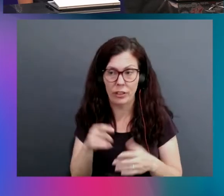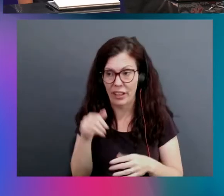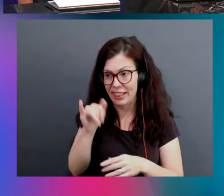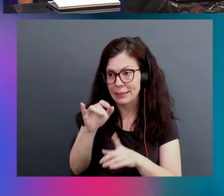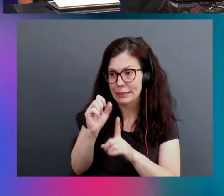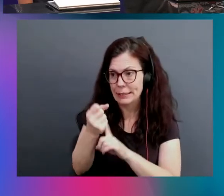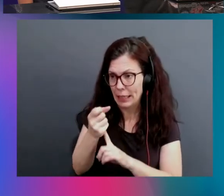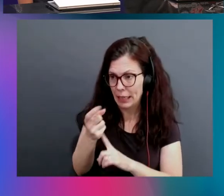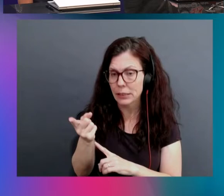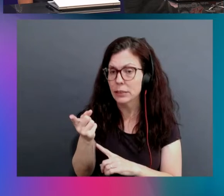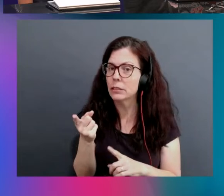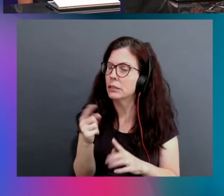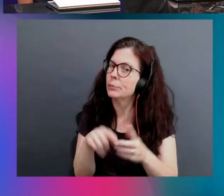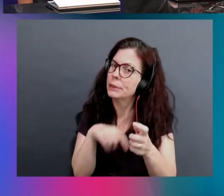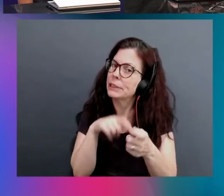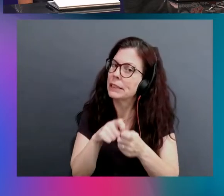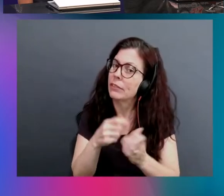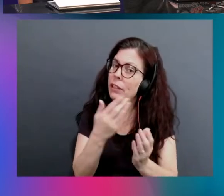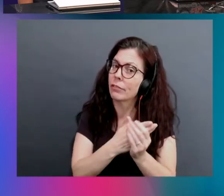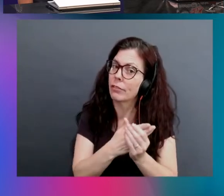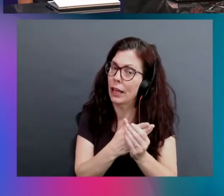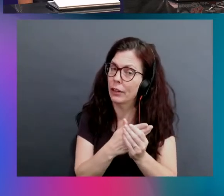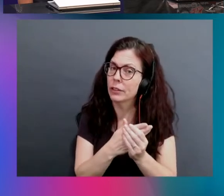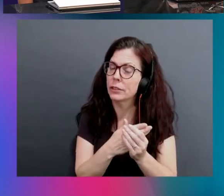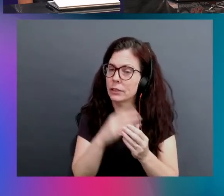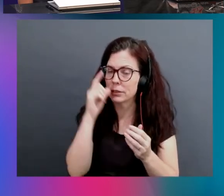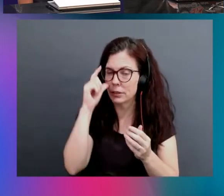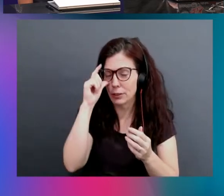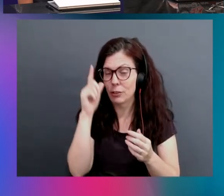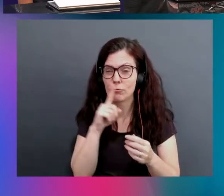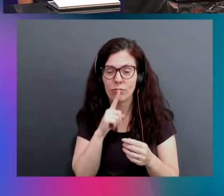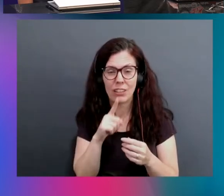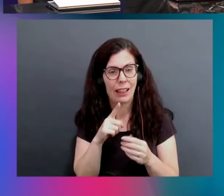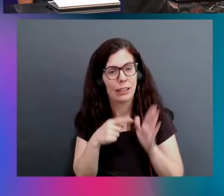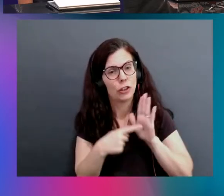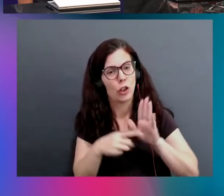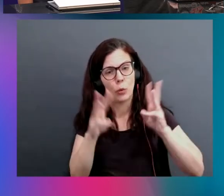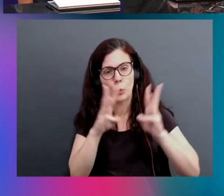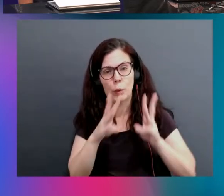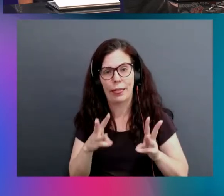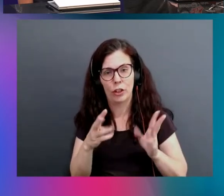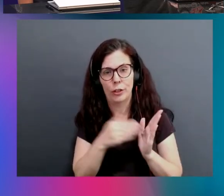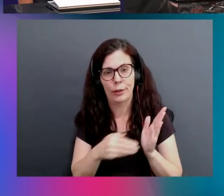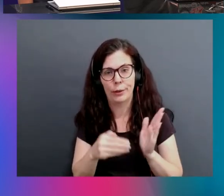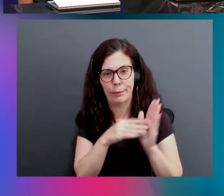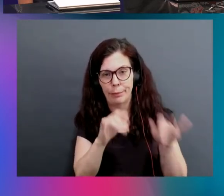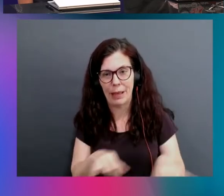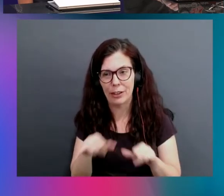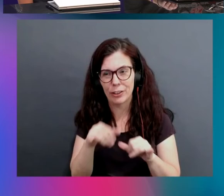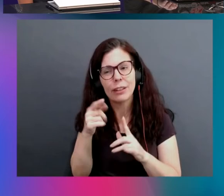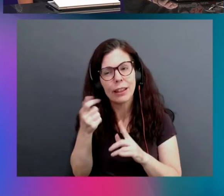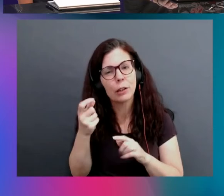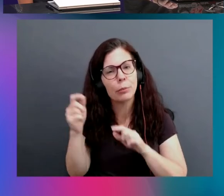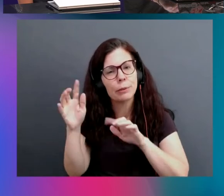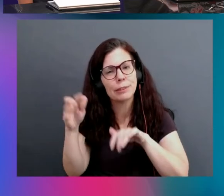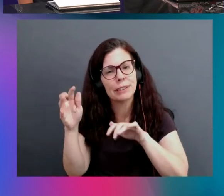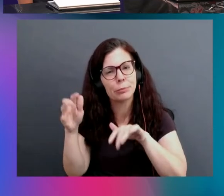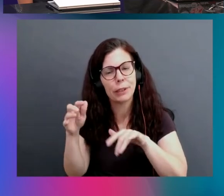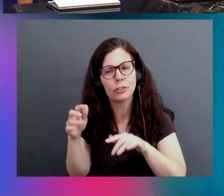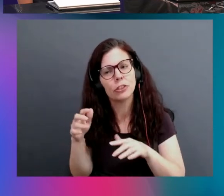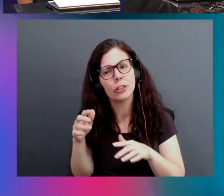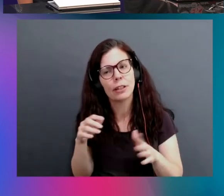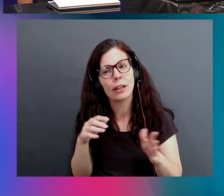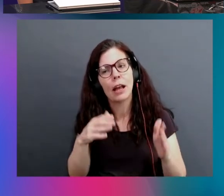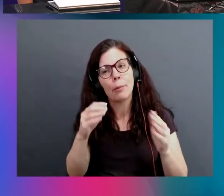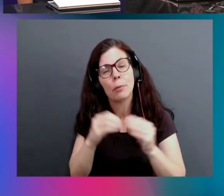very specific files, really just to show a weather pattern. This is a little bit of precipitation. A slightly more interesting one, which